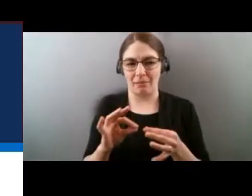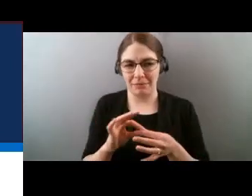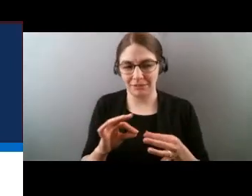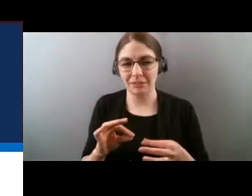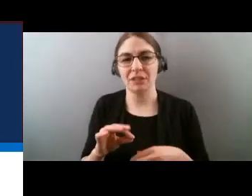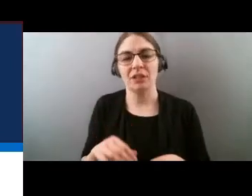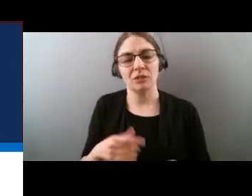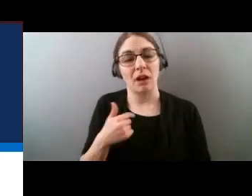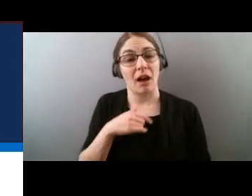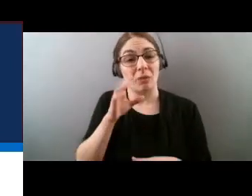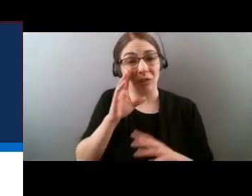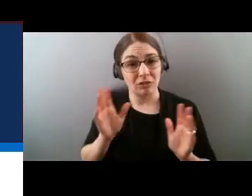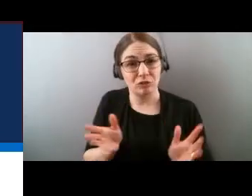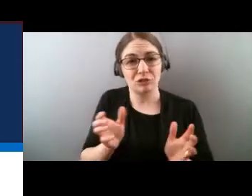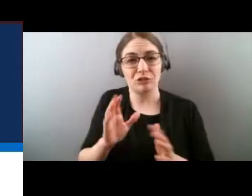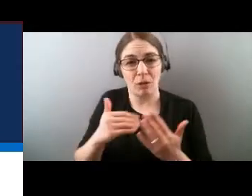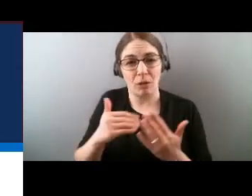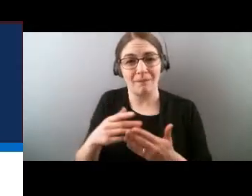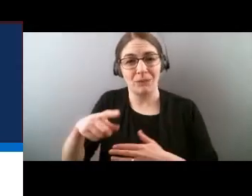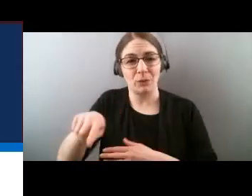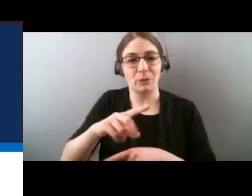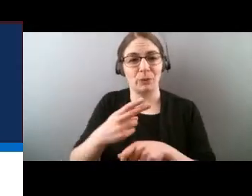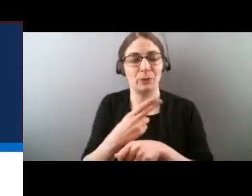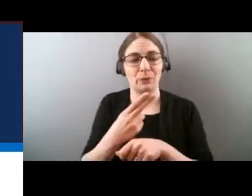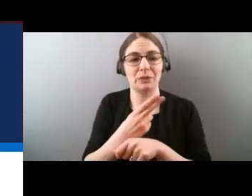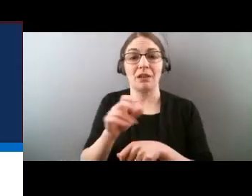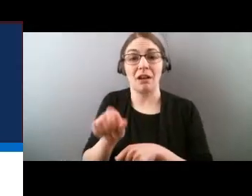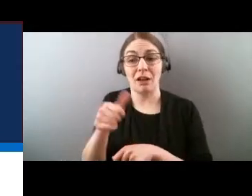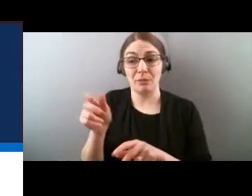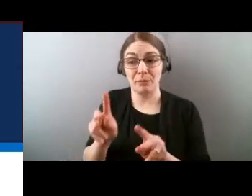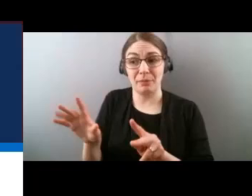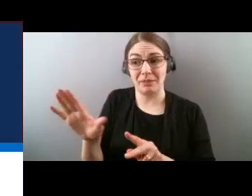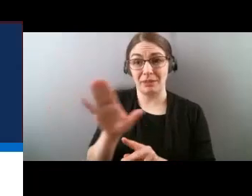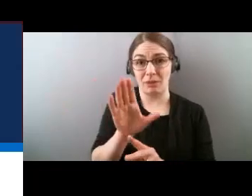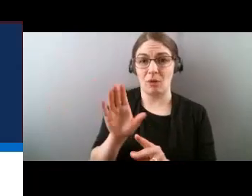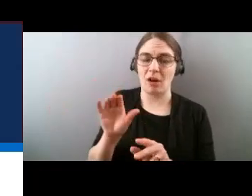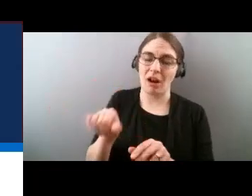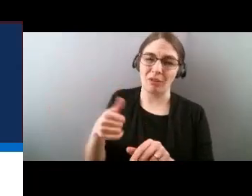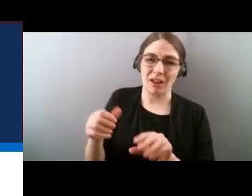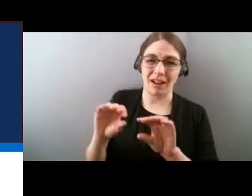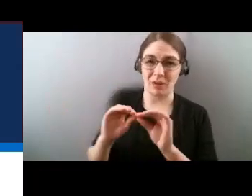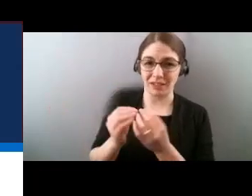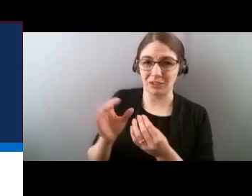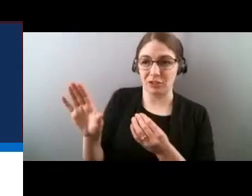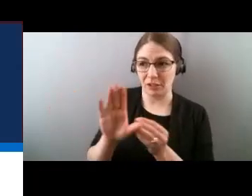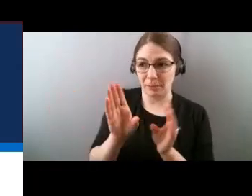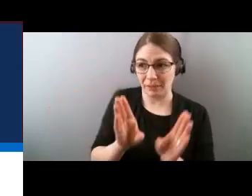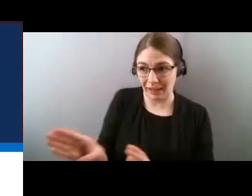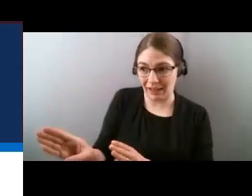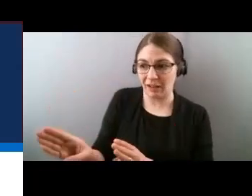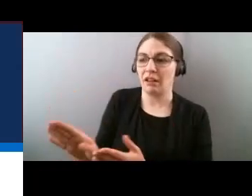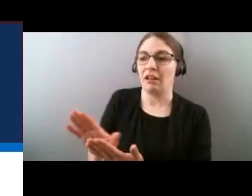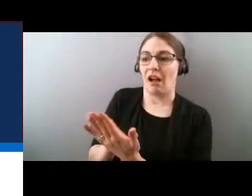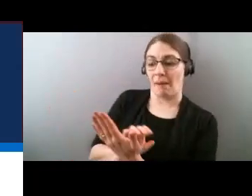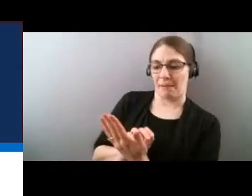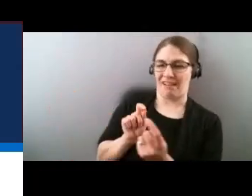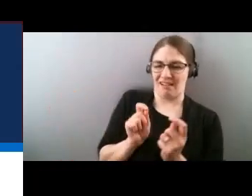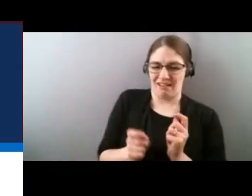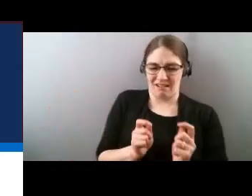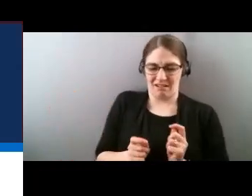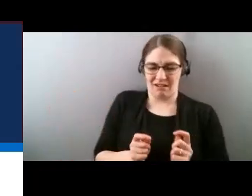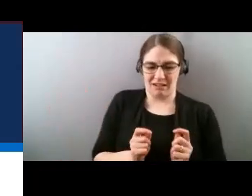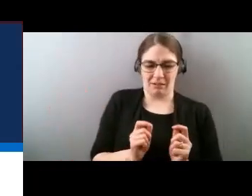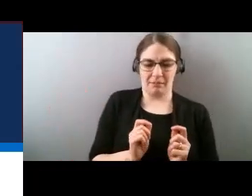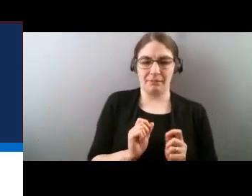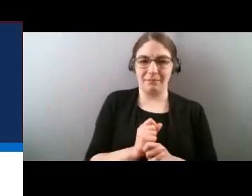everyone to use other plans and just make it yours, but at least the start there.